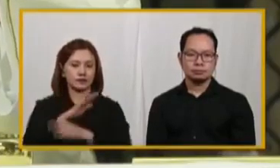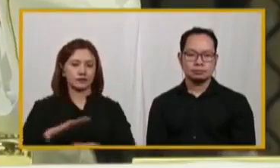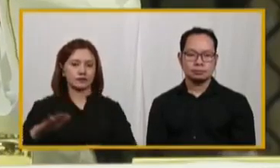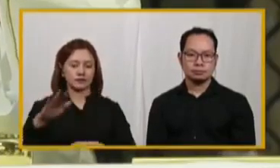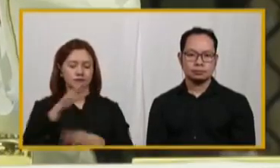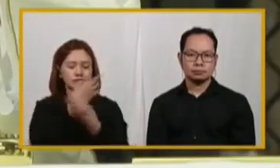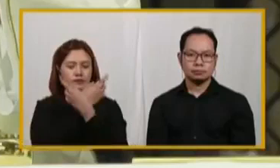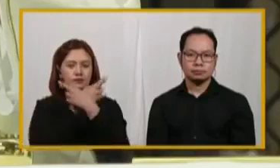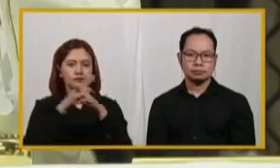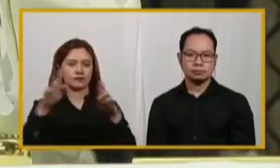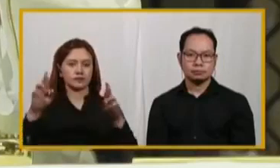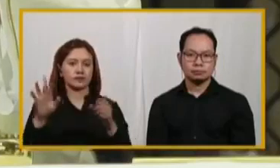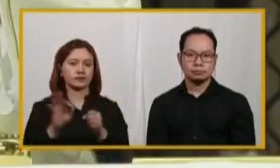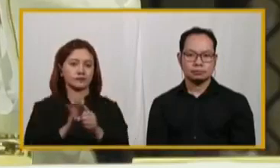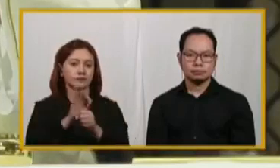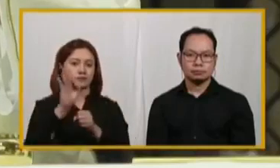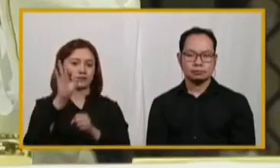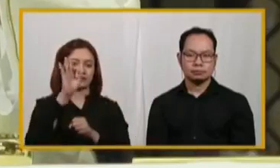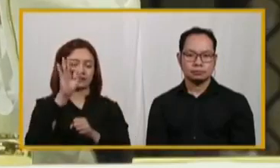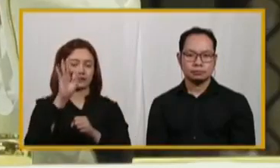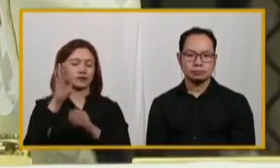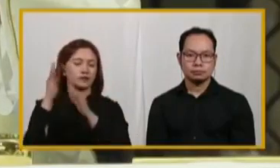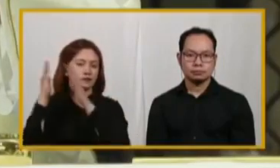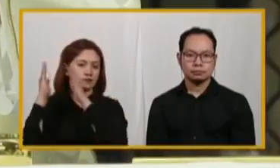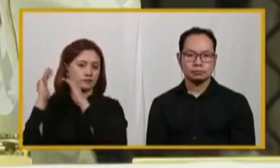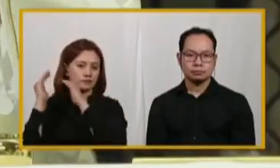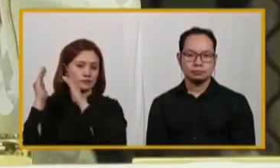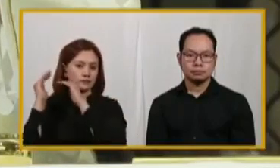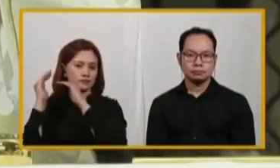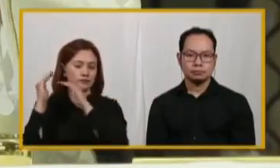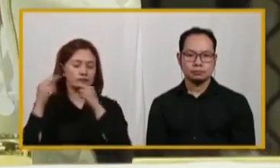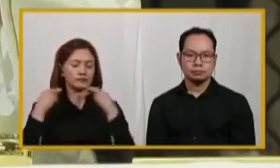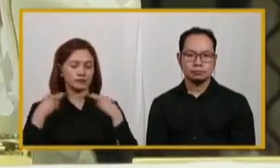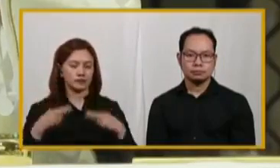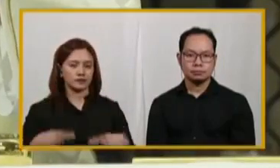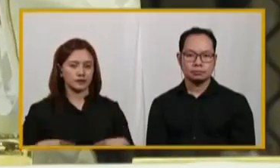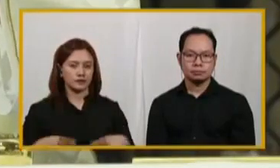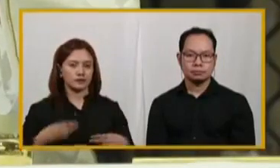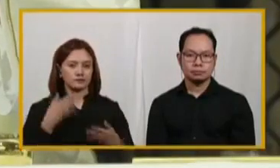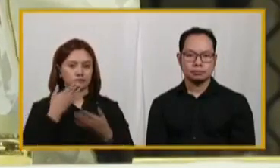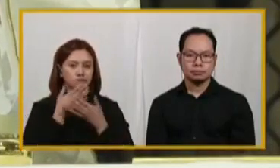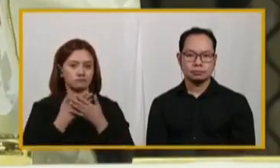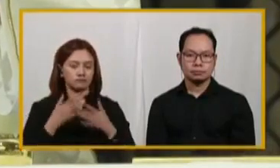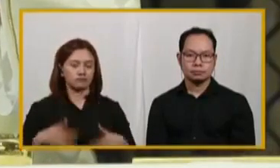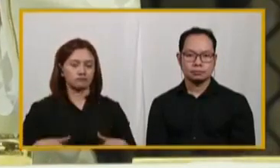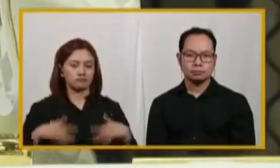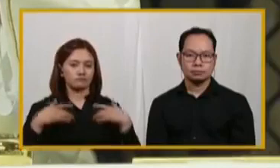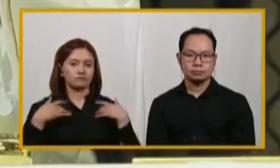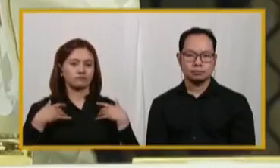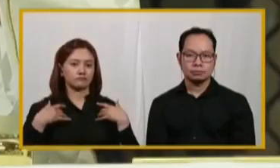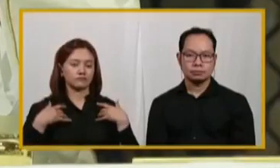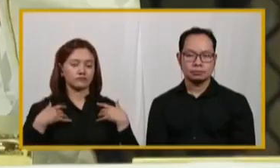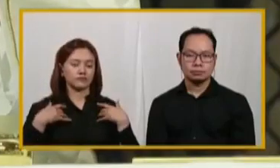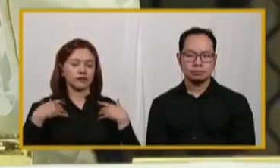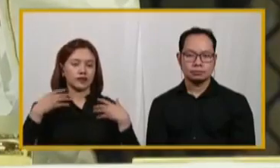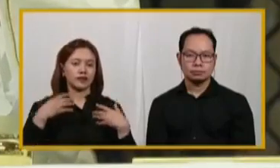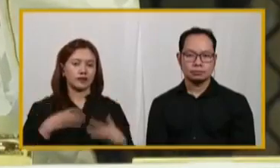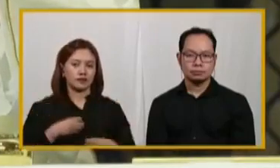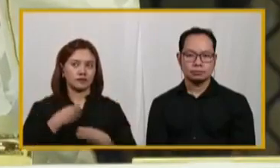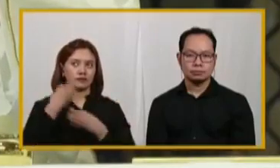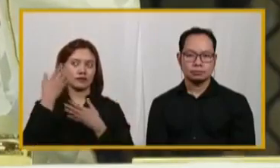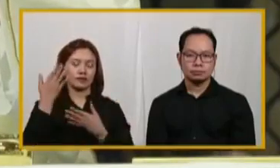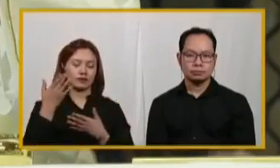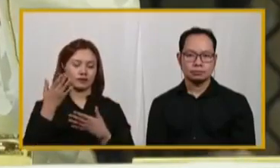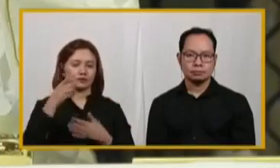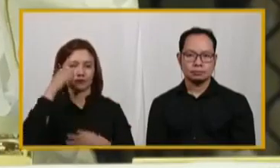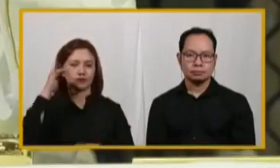the redemption of their souls, in hope of health and well-being, and paying their homage to you, the eternal